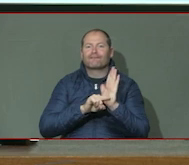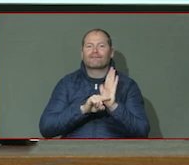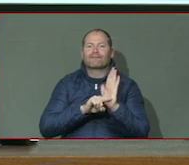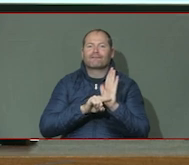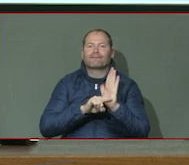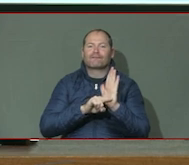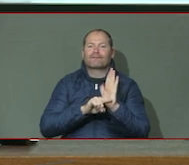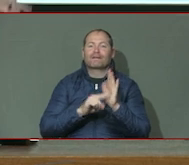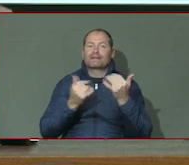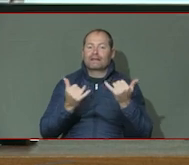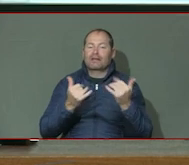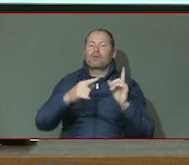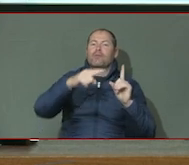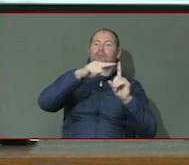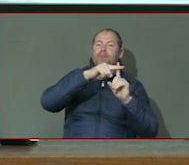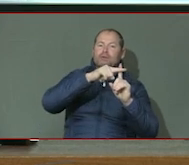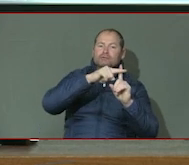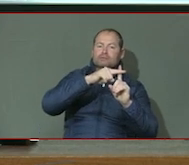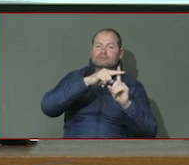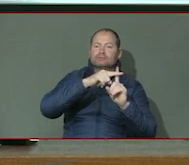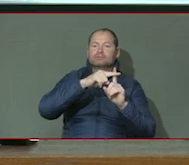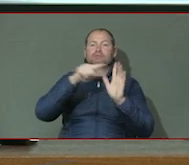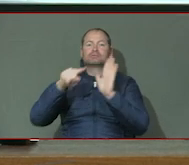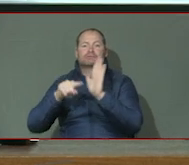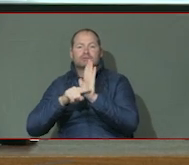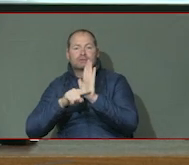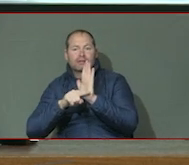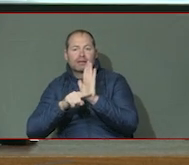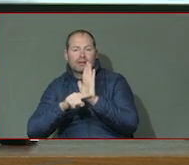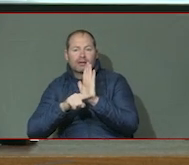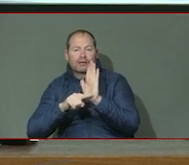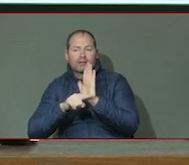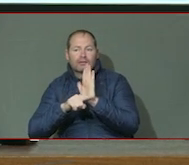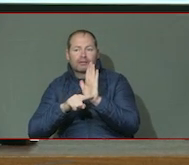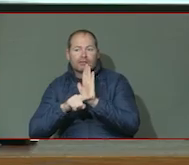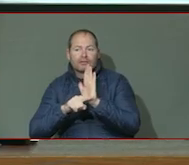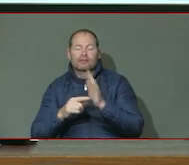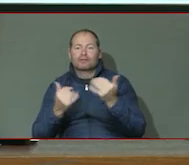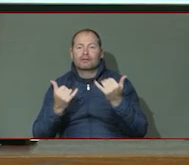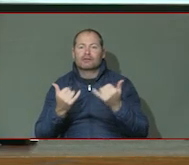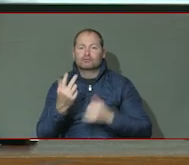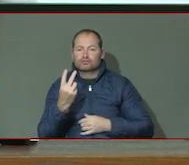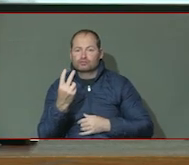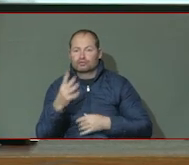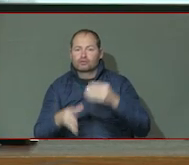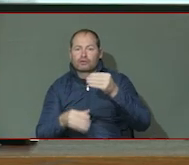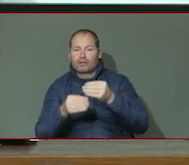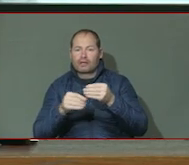from a positive 75 to a negative 102, we have to add those two figures. All